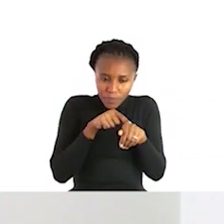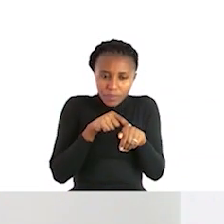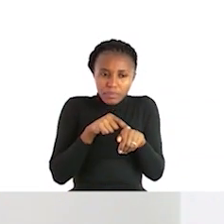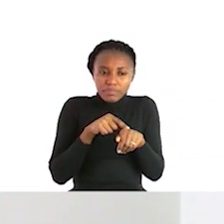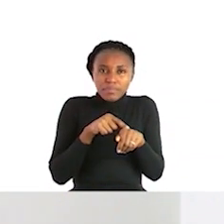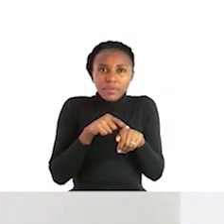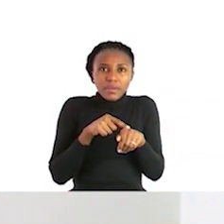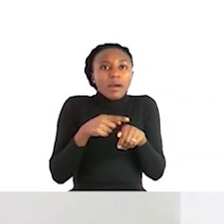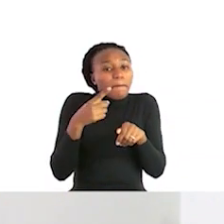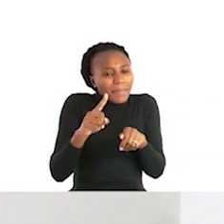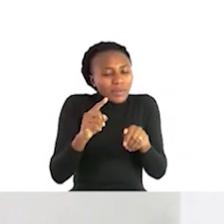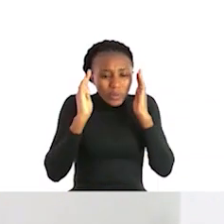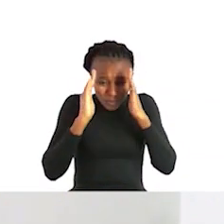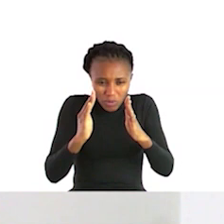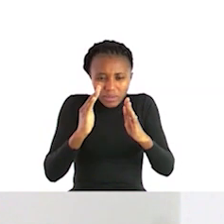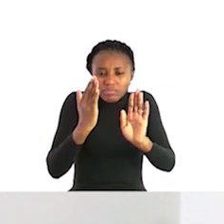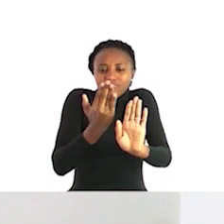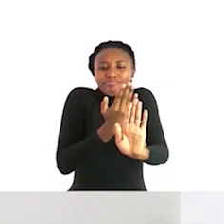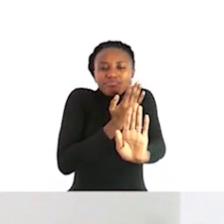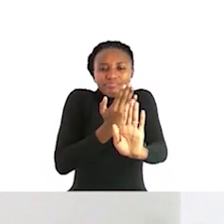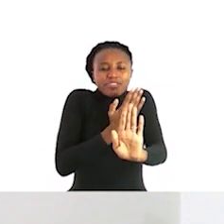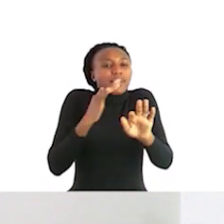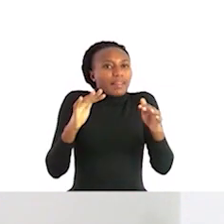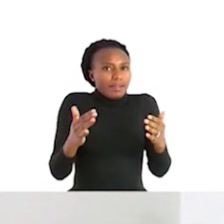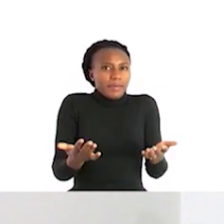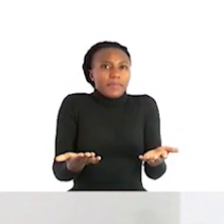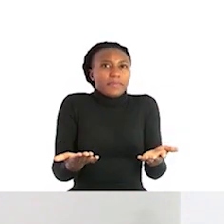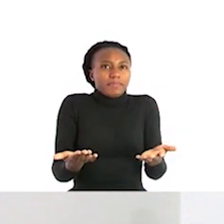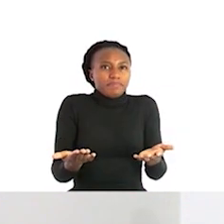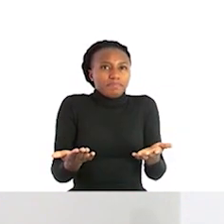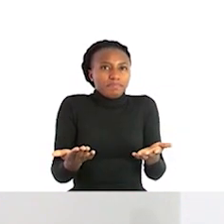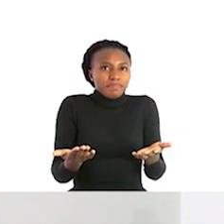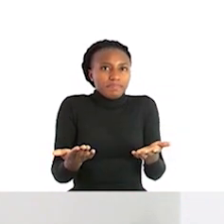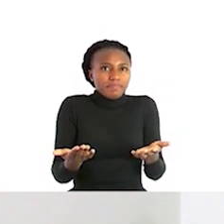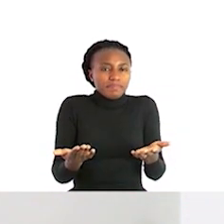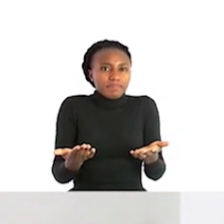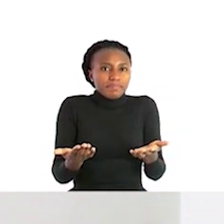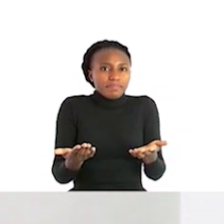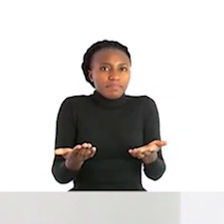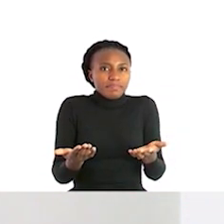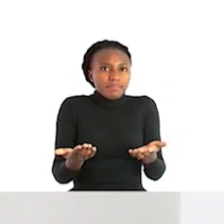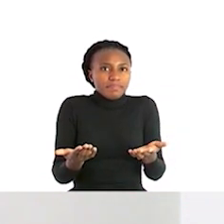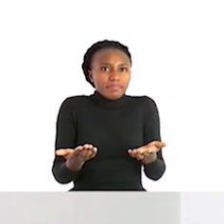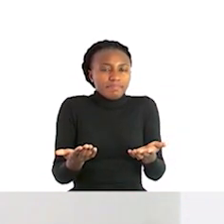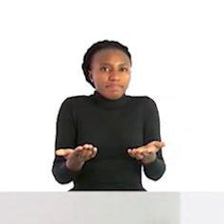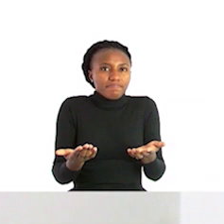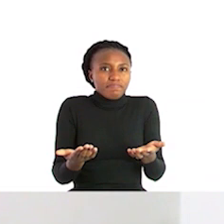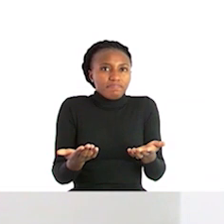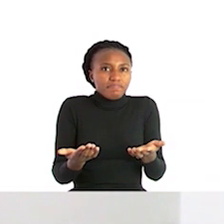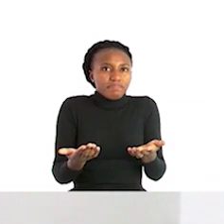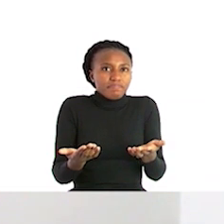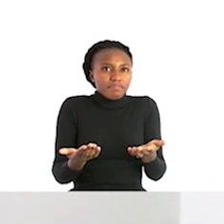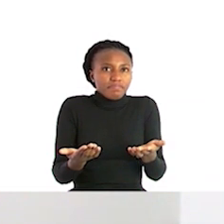We'll rather move on to the prevention measures of this disease. As we